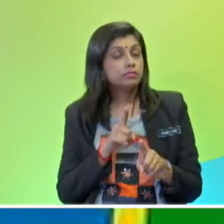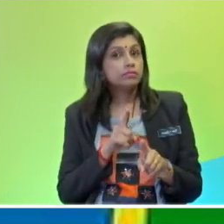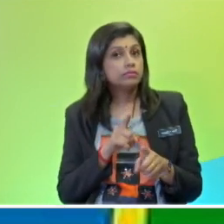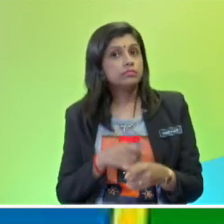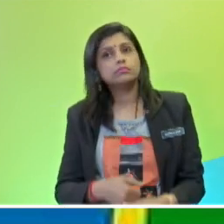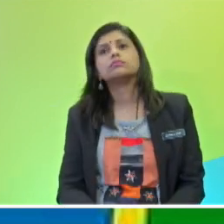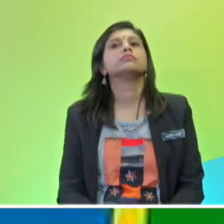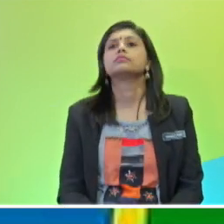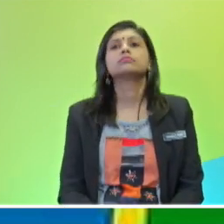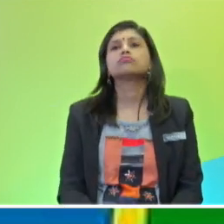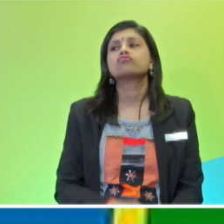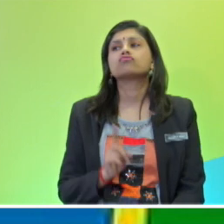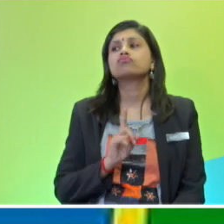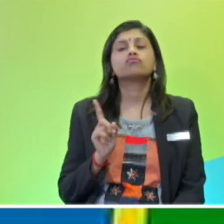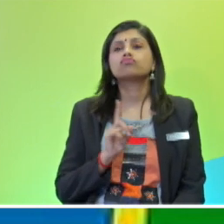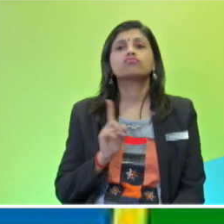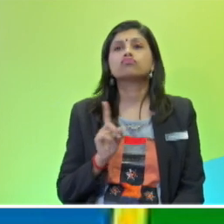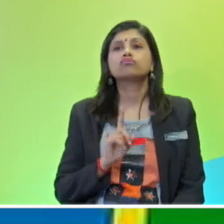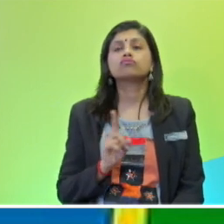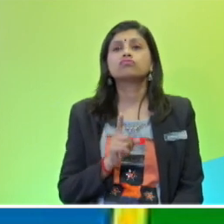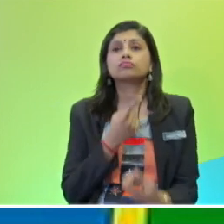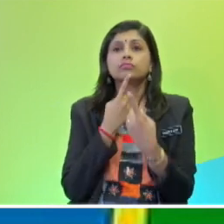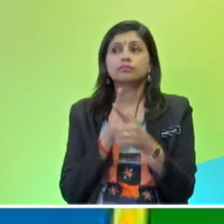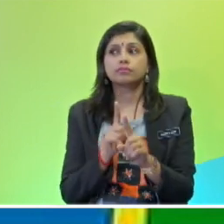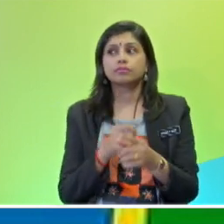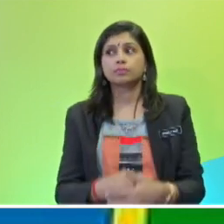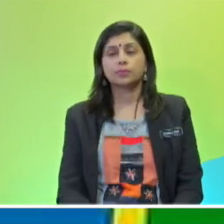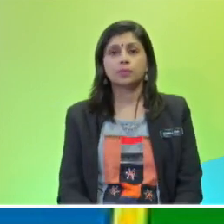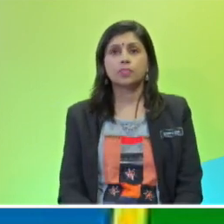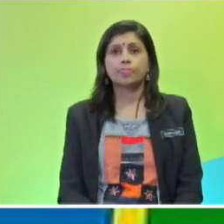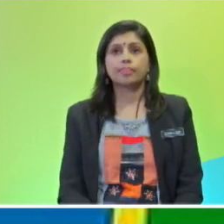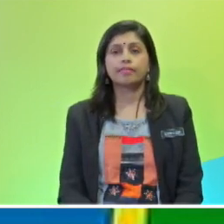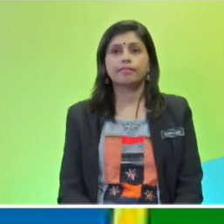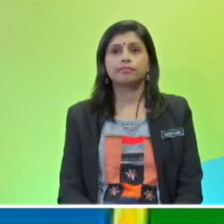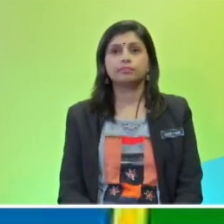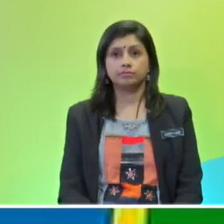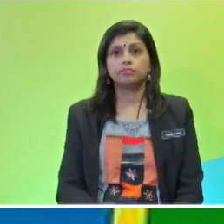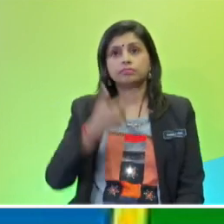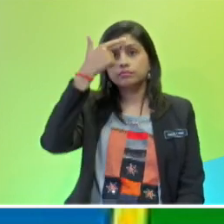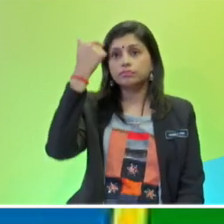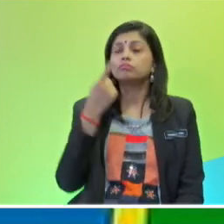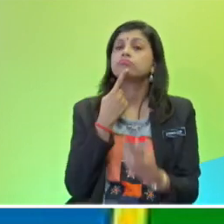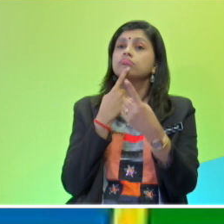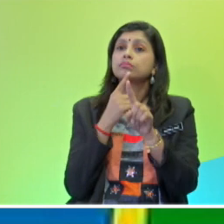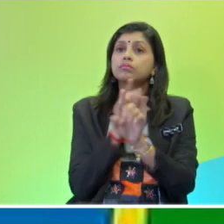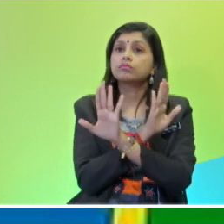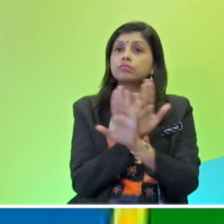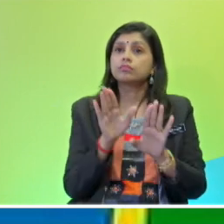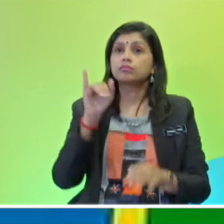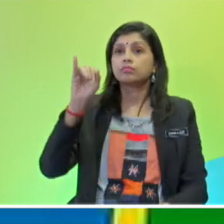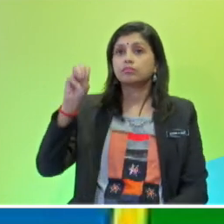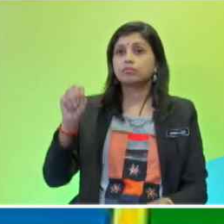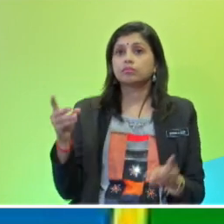like it. Yes, remember always we cannot leave the answer in improper fraction. Yes. Okay, so we have to convert it